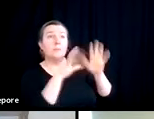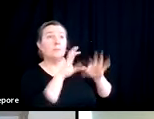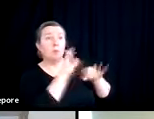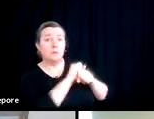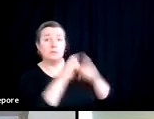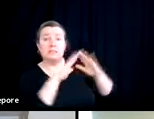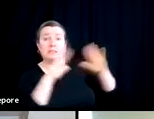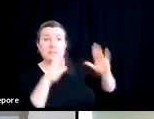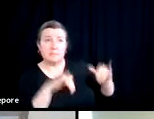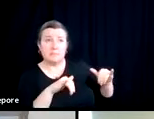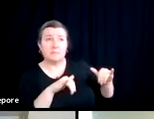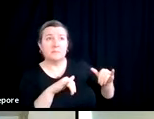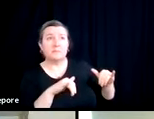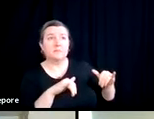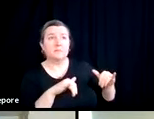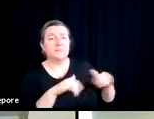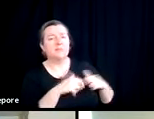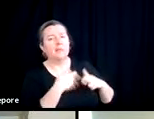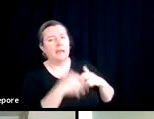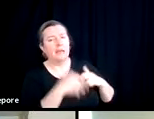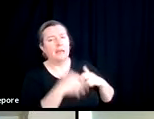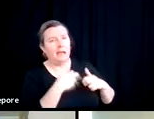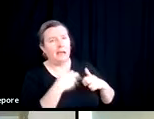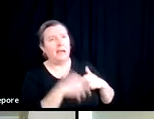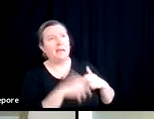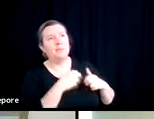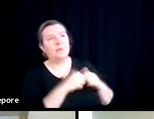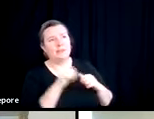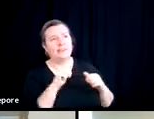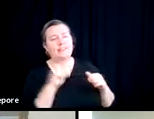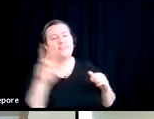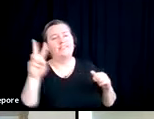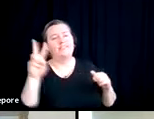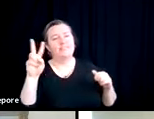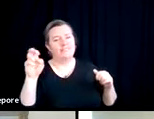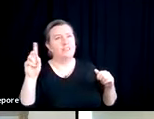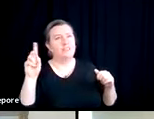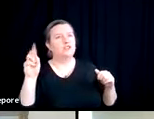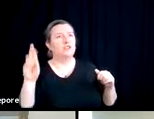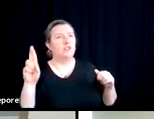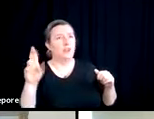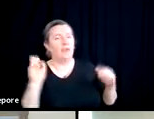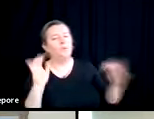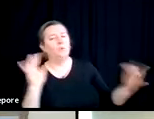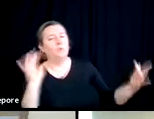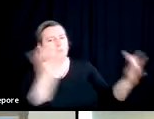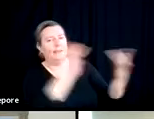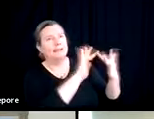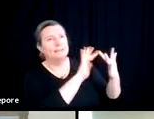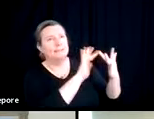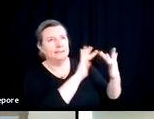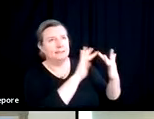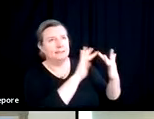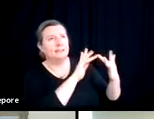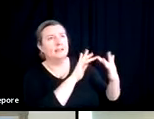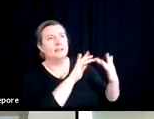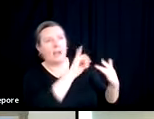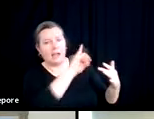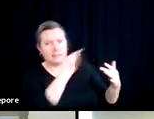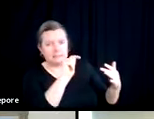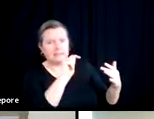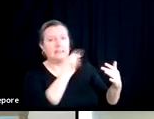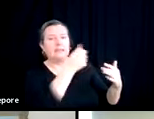I'm on daily with Chris Ryan, our head of technology, and that continues to be an ongoing